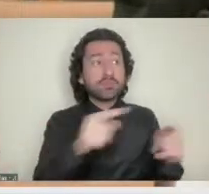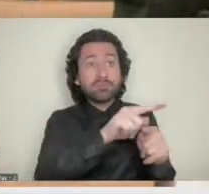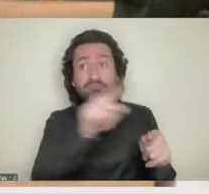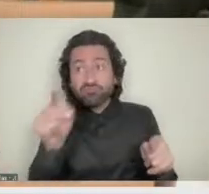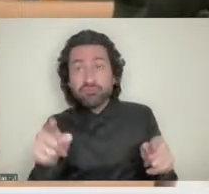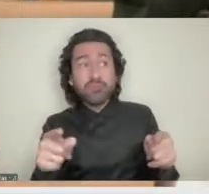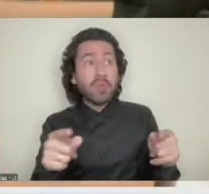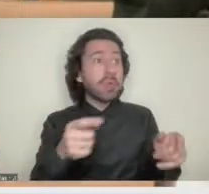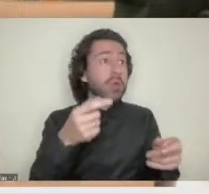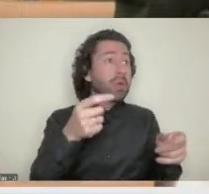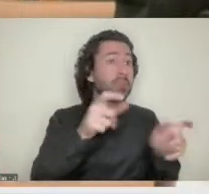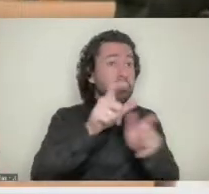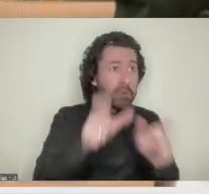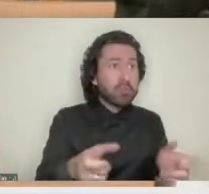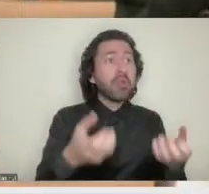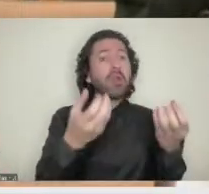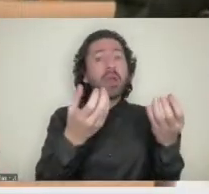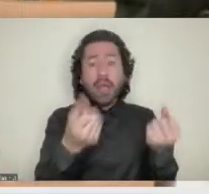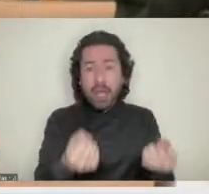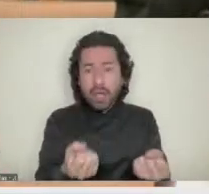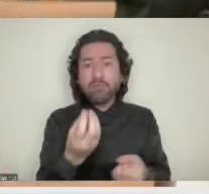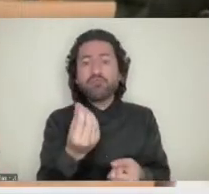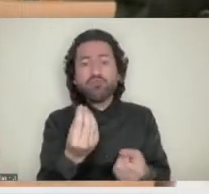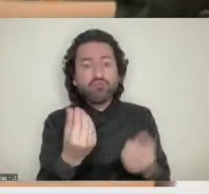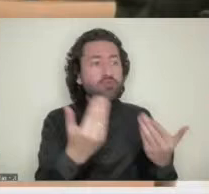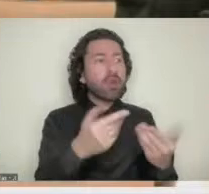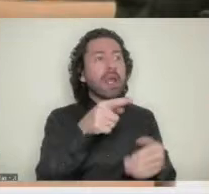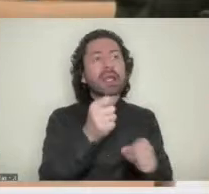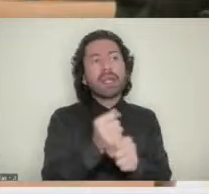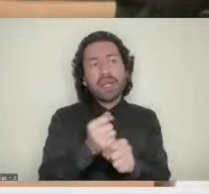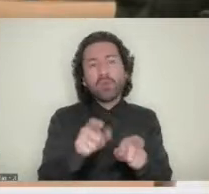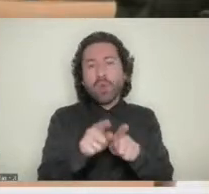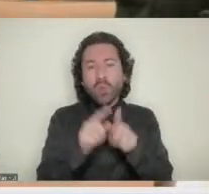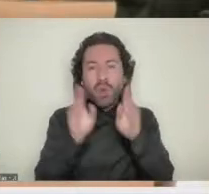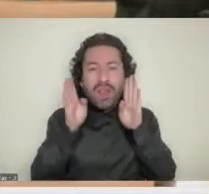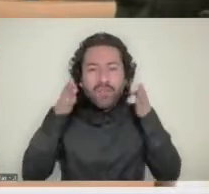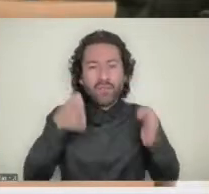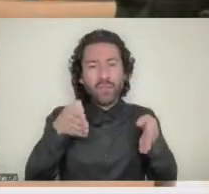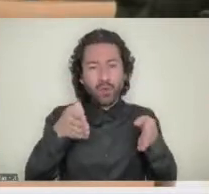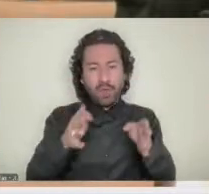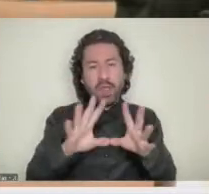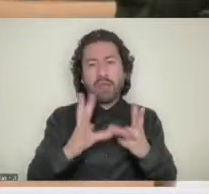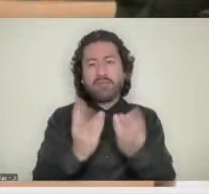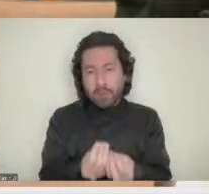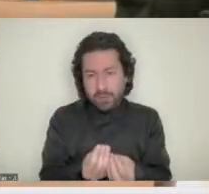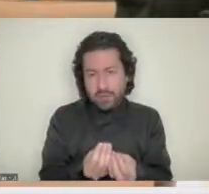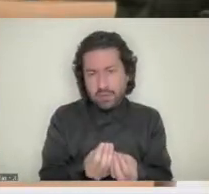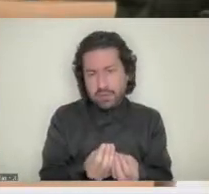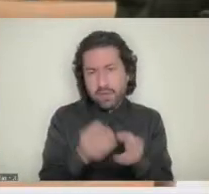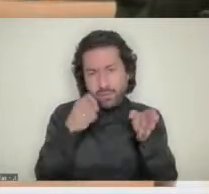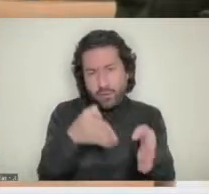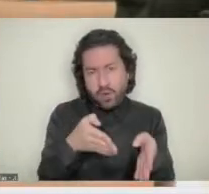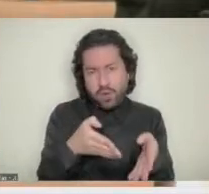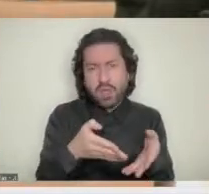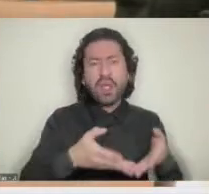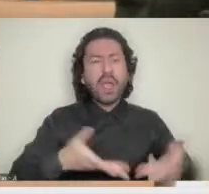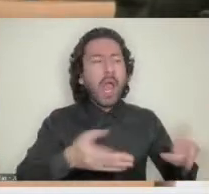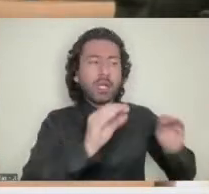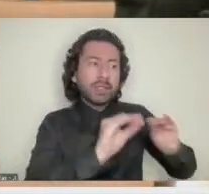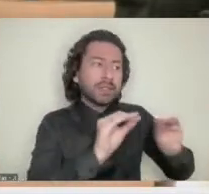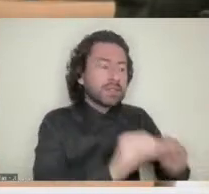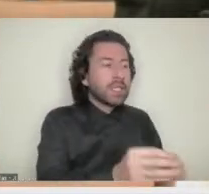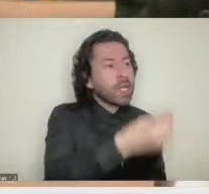be part of the transfer, the credit, and the pension system. And we have a family approach here with regard